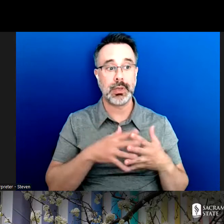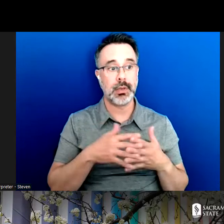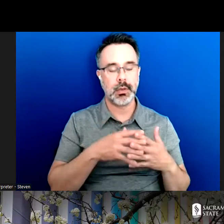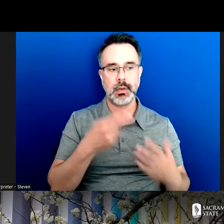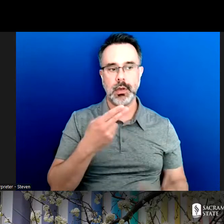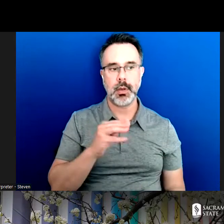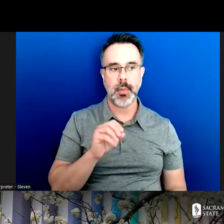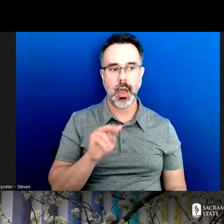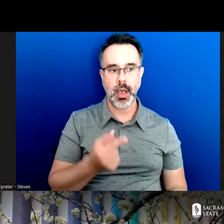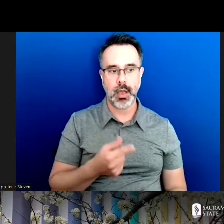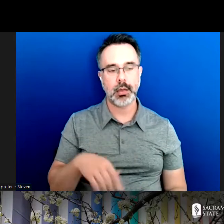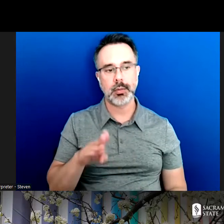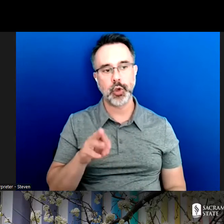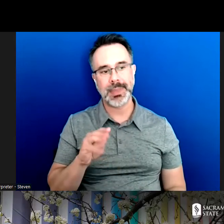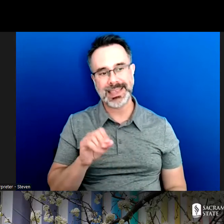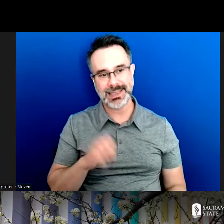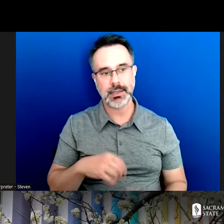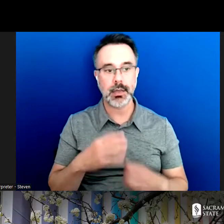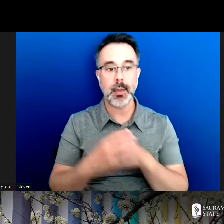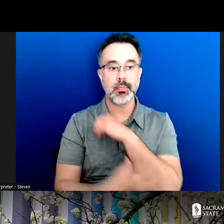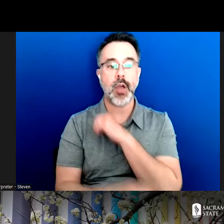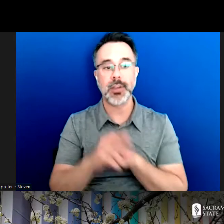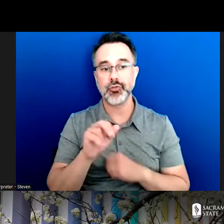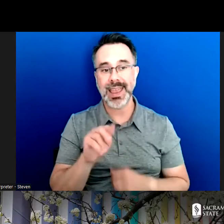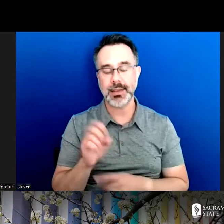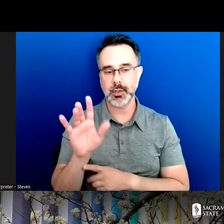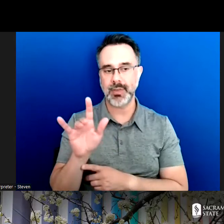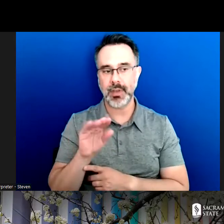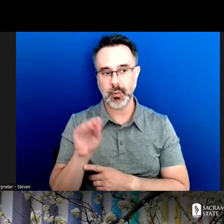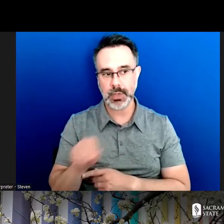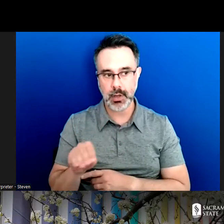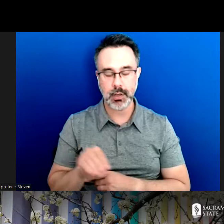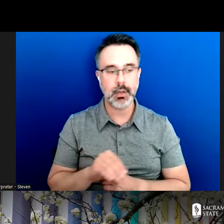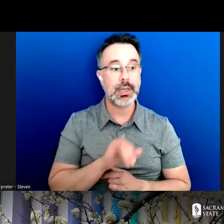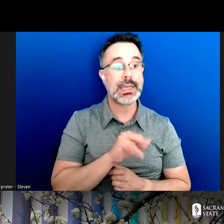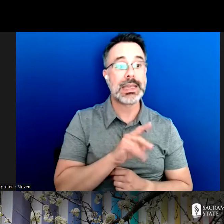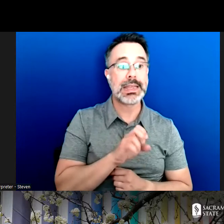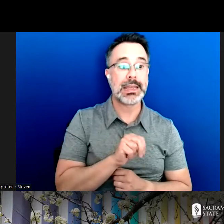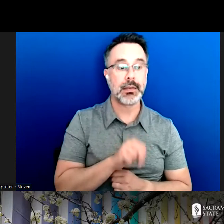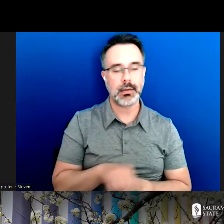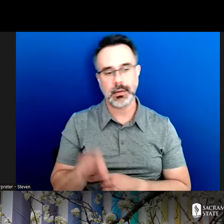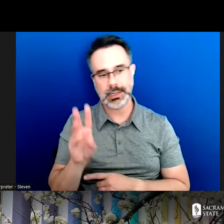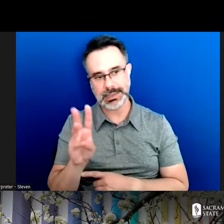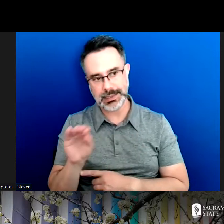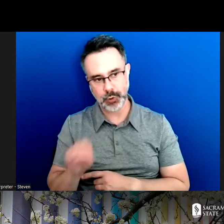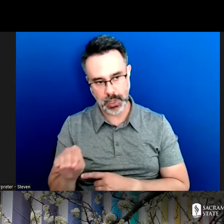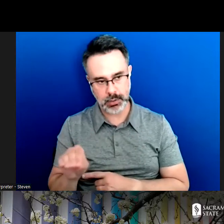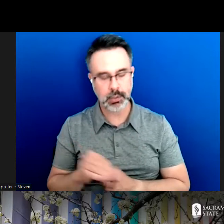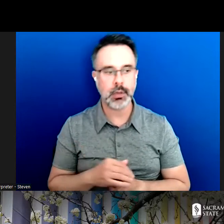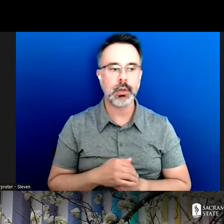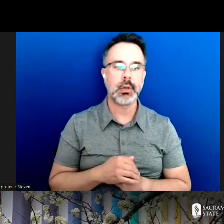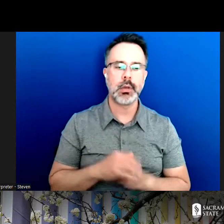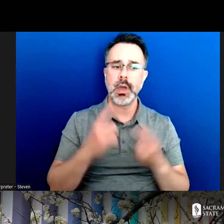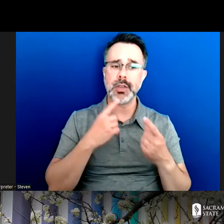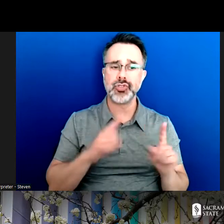Burmese experiencing a poverty rate of 25%, Indians a poverty rate of 6%. Achieving equitable outcomes